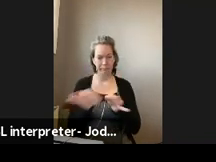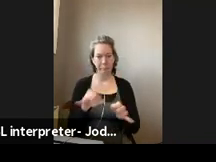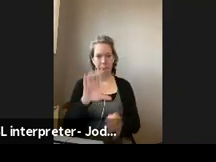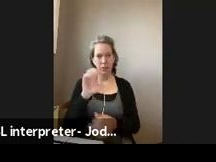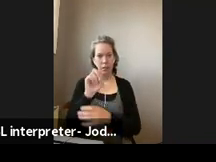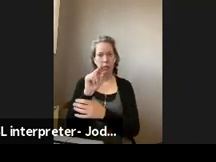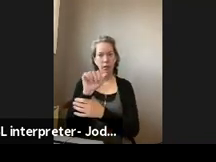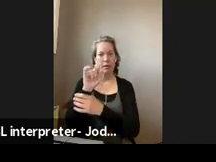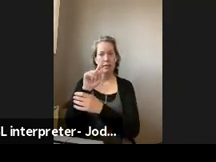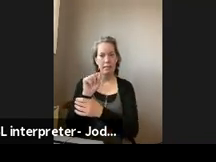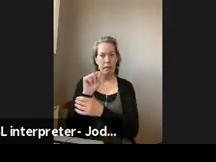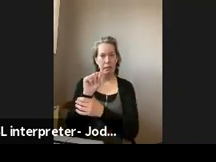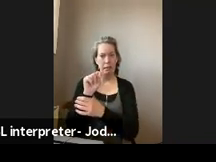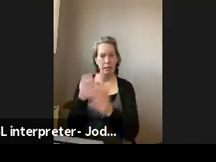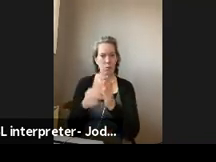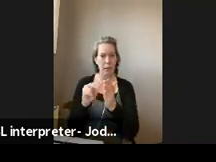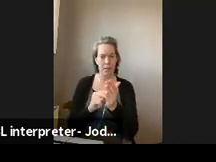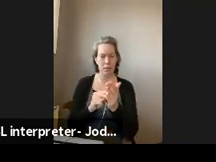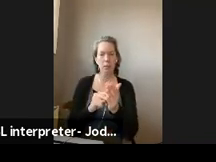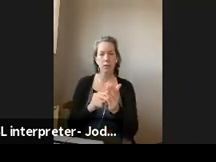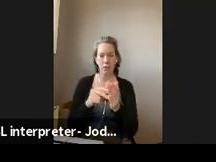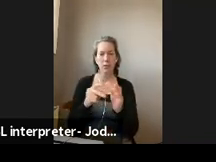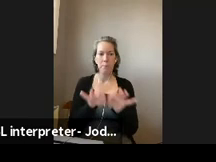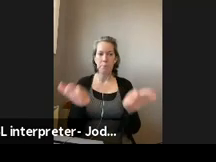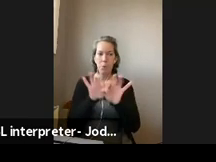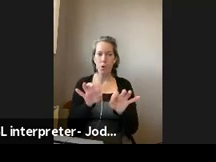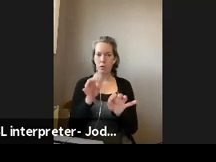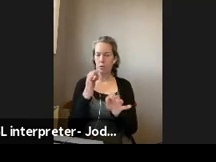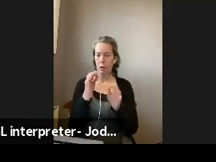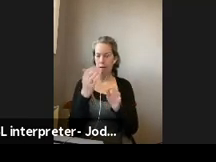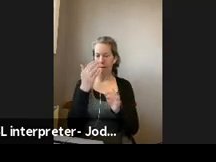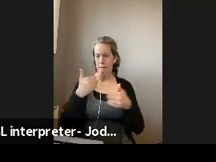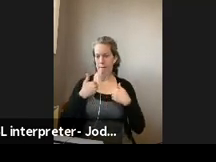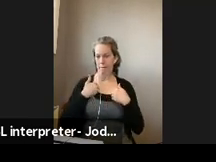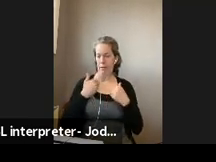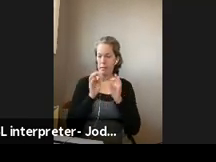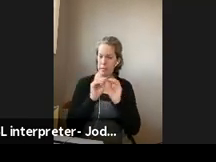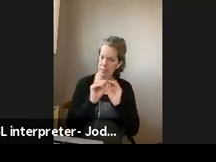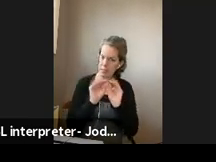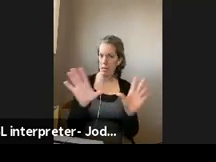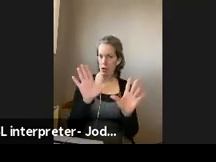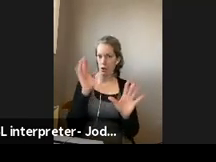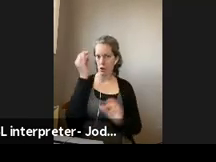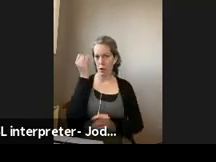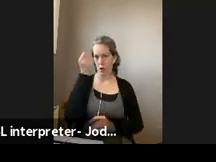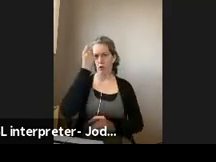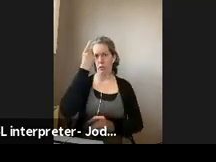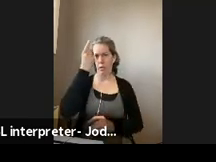it's definitely important to have a clear idea of what consent is in order to keep yourself safe, in order to keep others